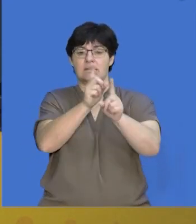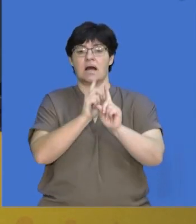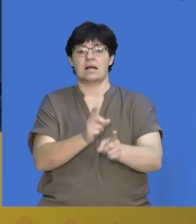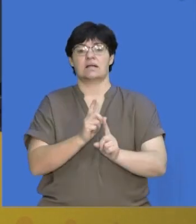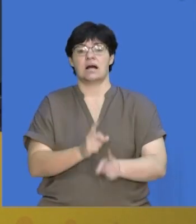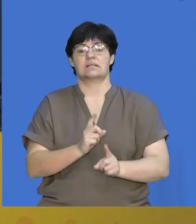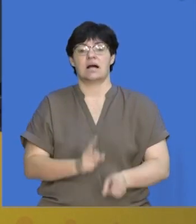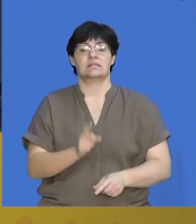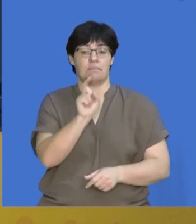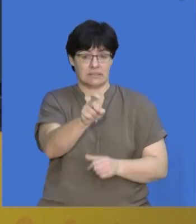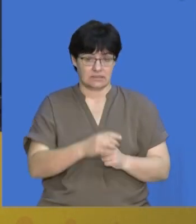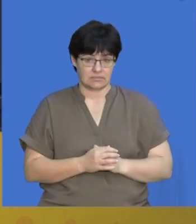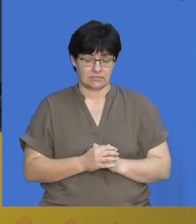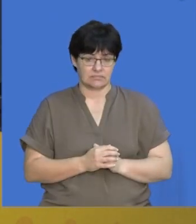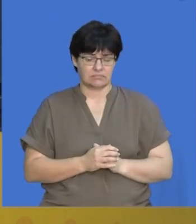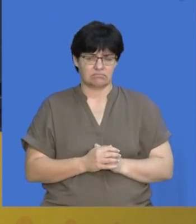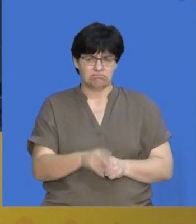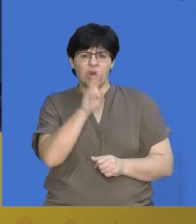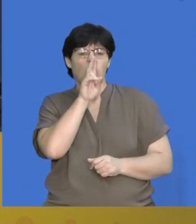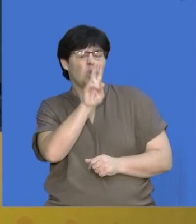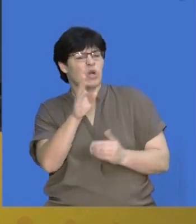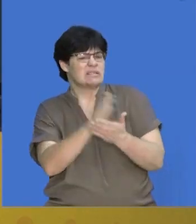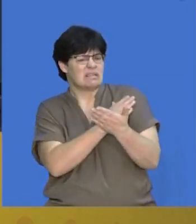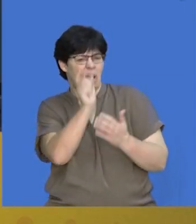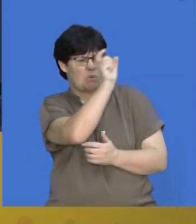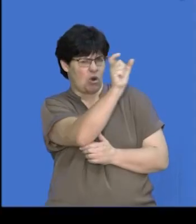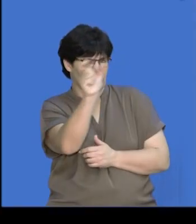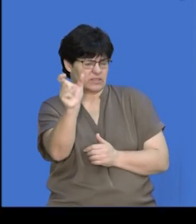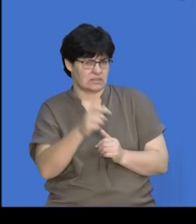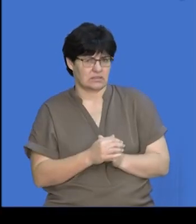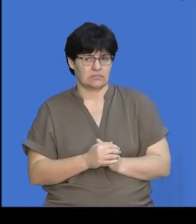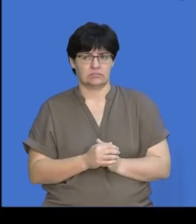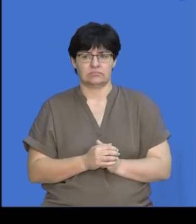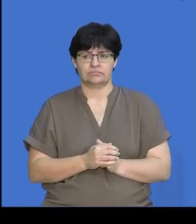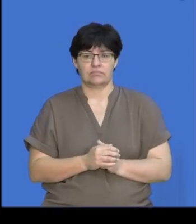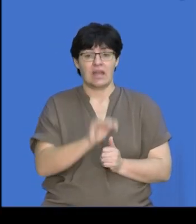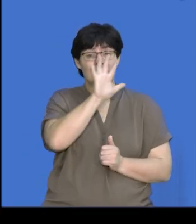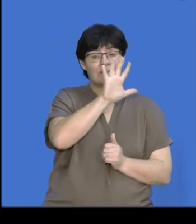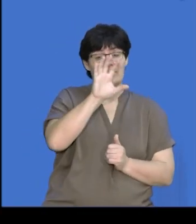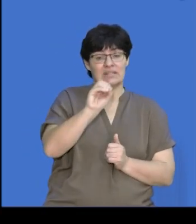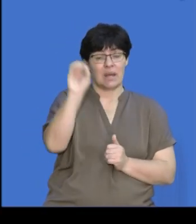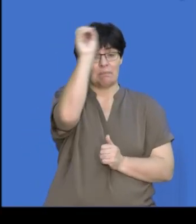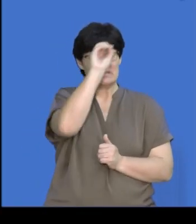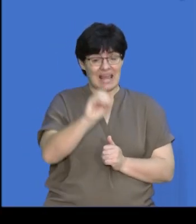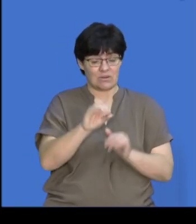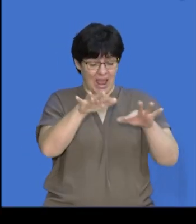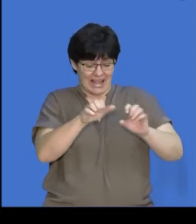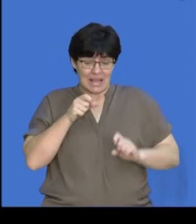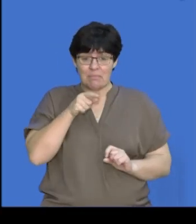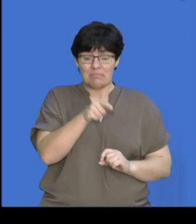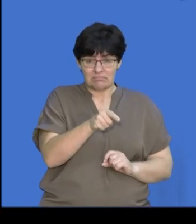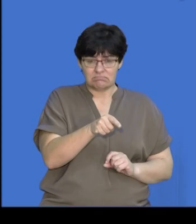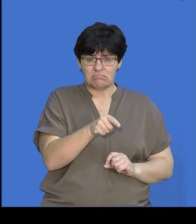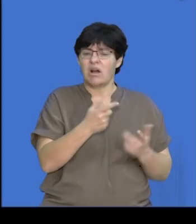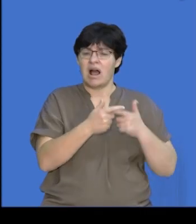are located. So let's look at some of these verbs used. 50% of the geography examination is pitched